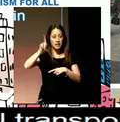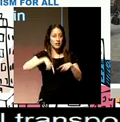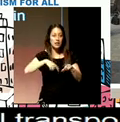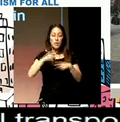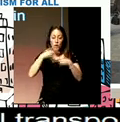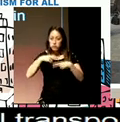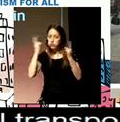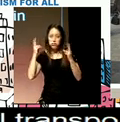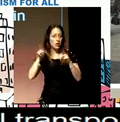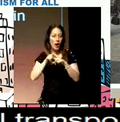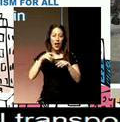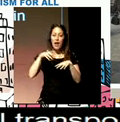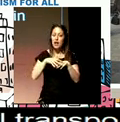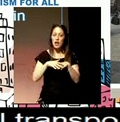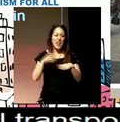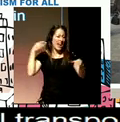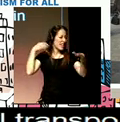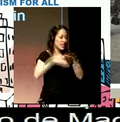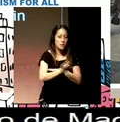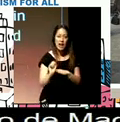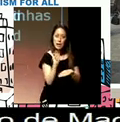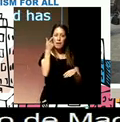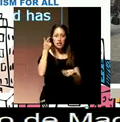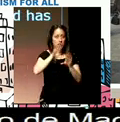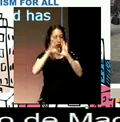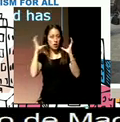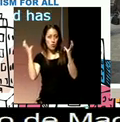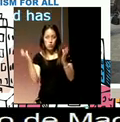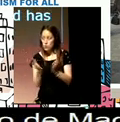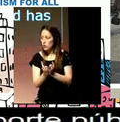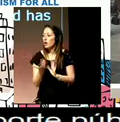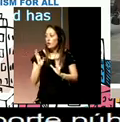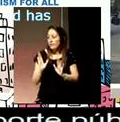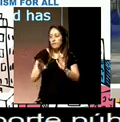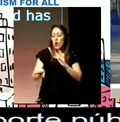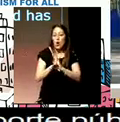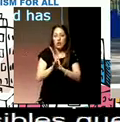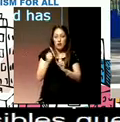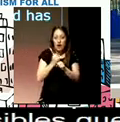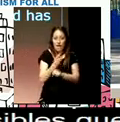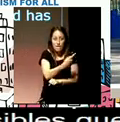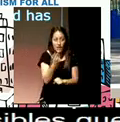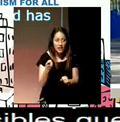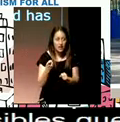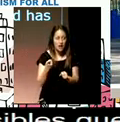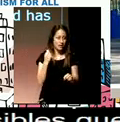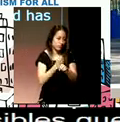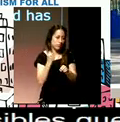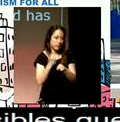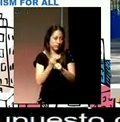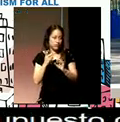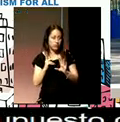Madrid has one of the most efficient and accessible public transport networks in the world. There is still a lot to